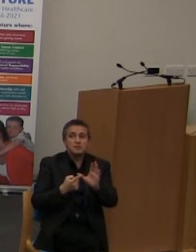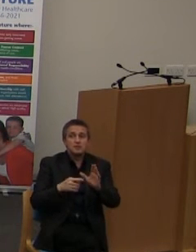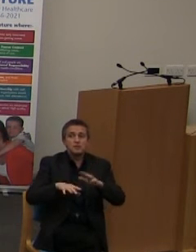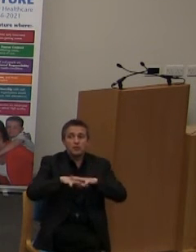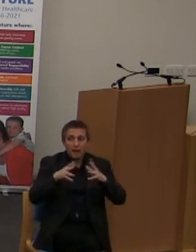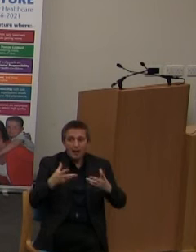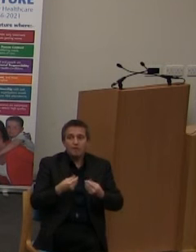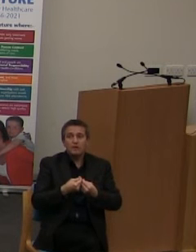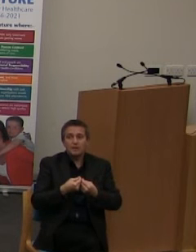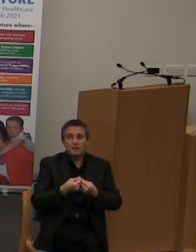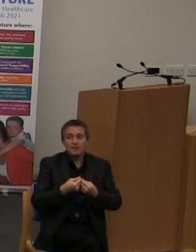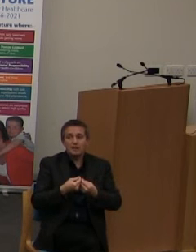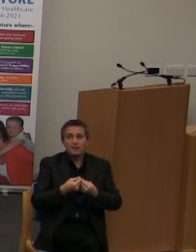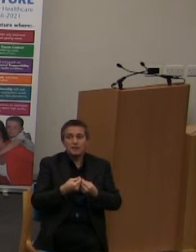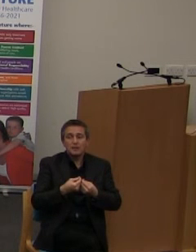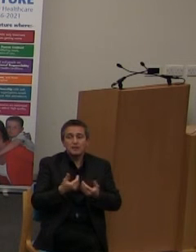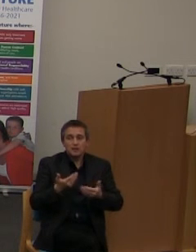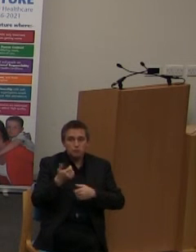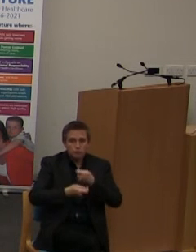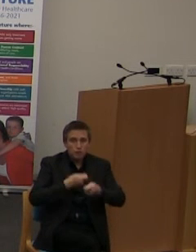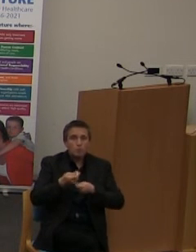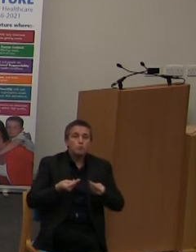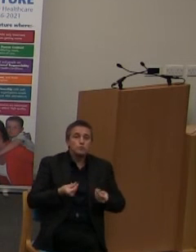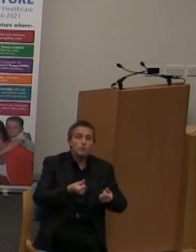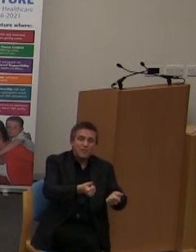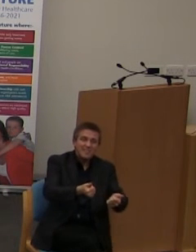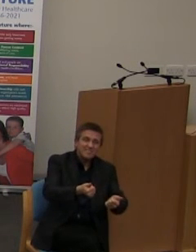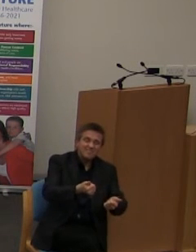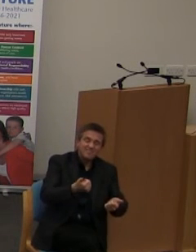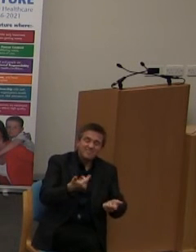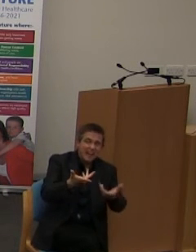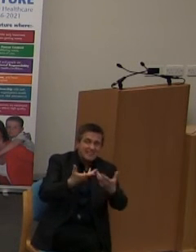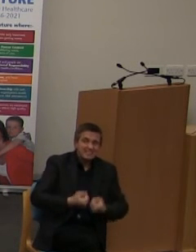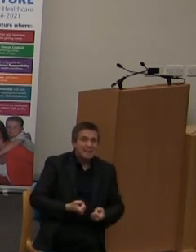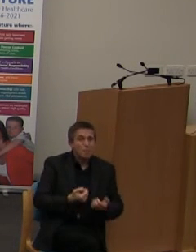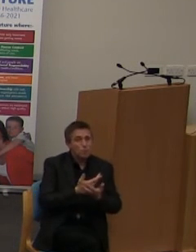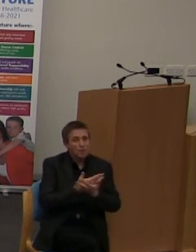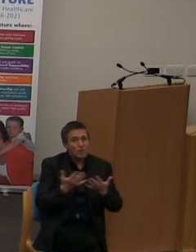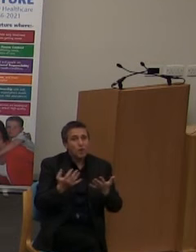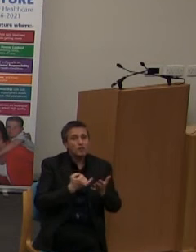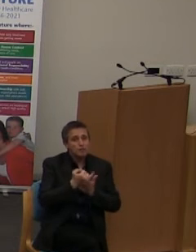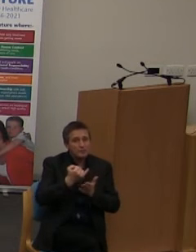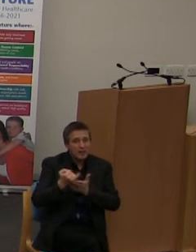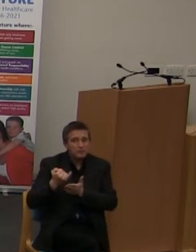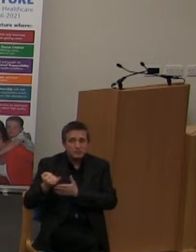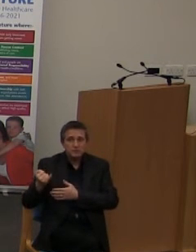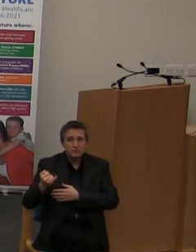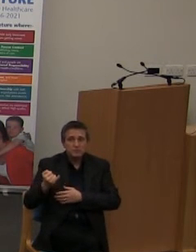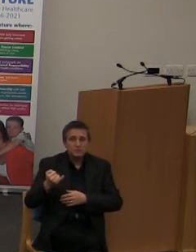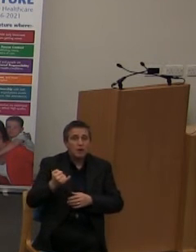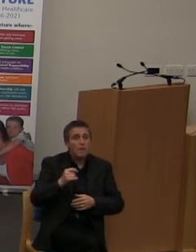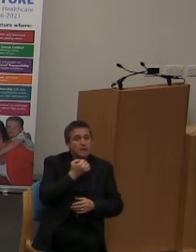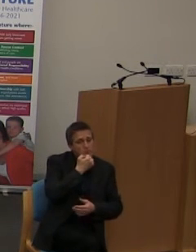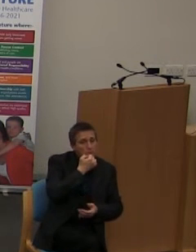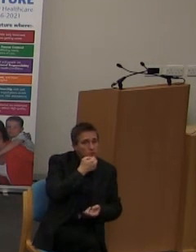fits as many people as we can. We recognise that we've had a lot of rejections, and that's actually started to decrease. We